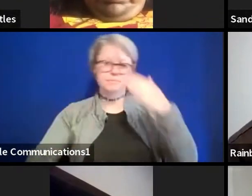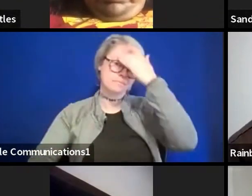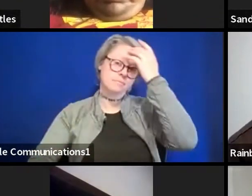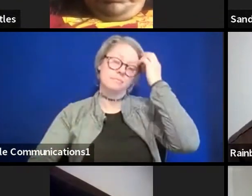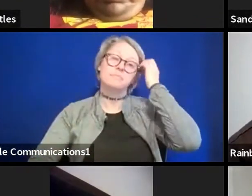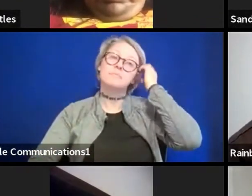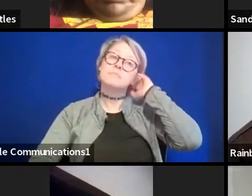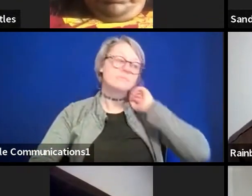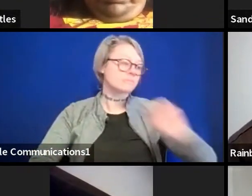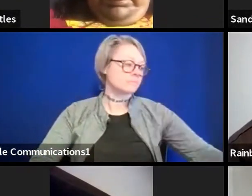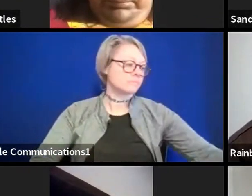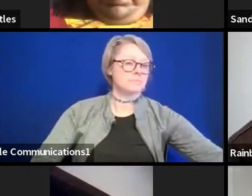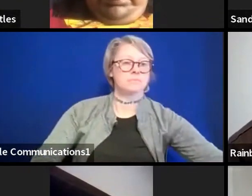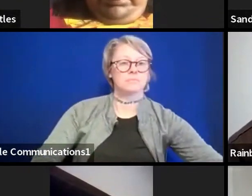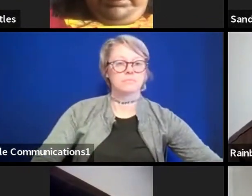So,